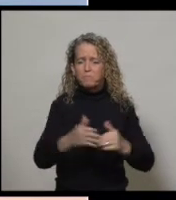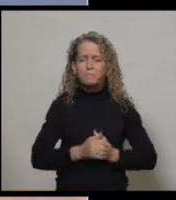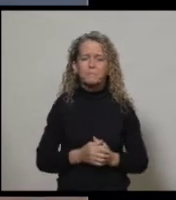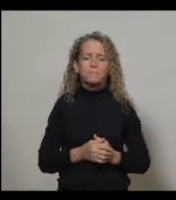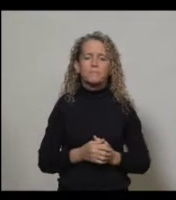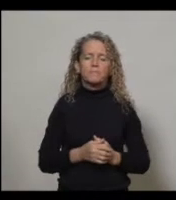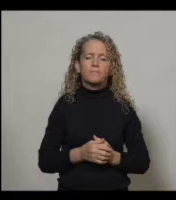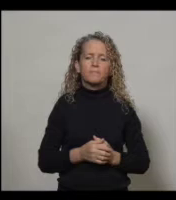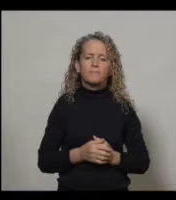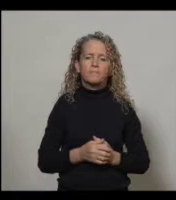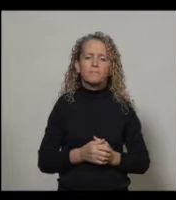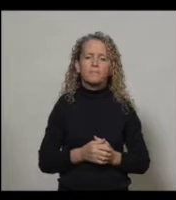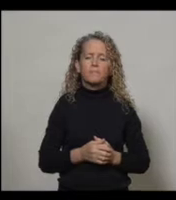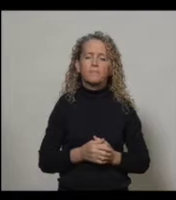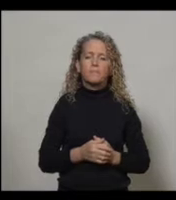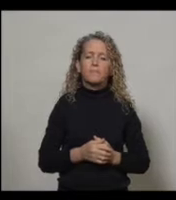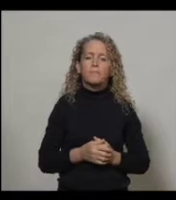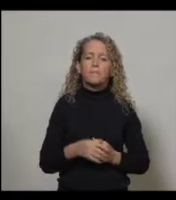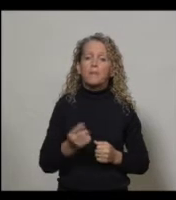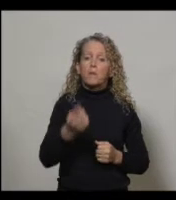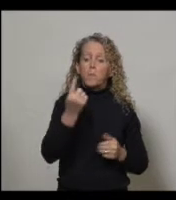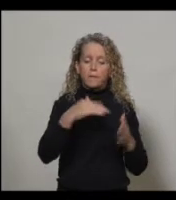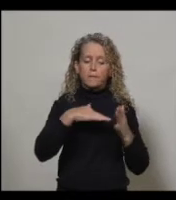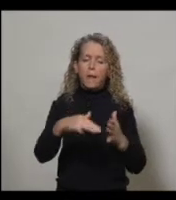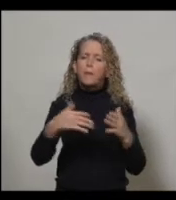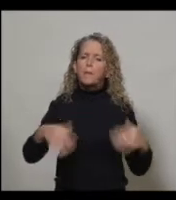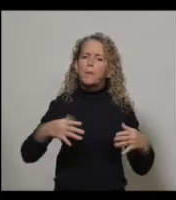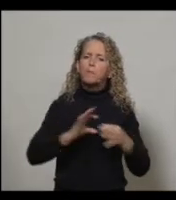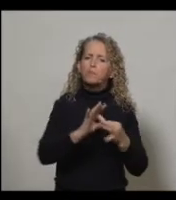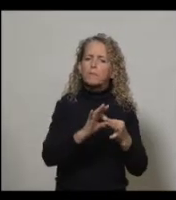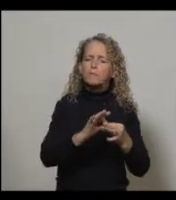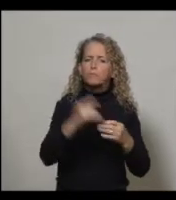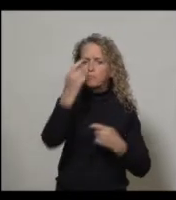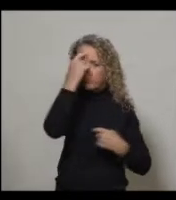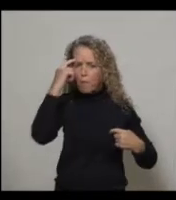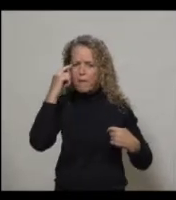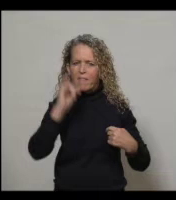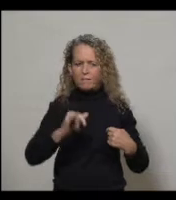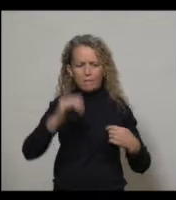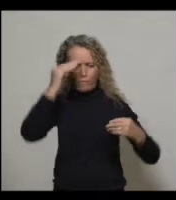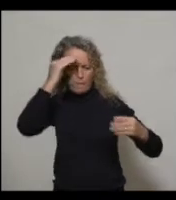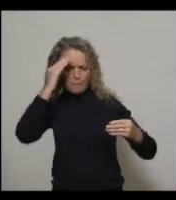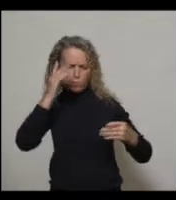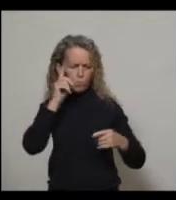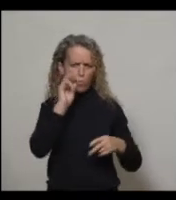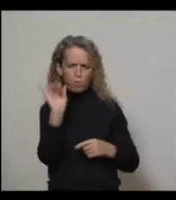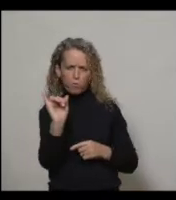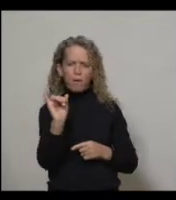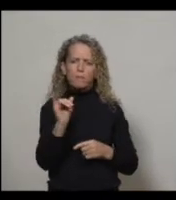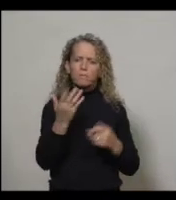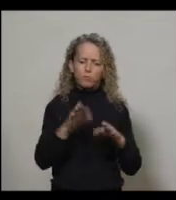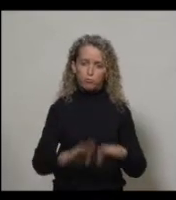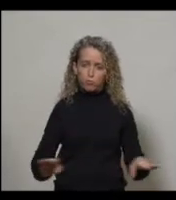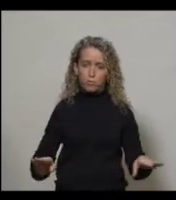One study that really was a big study for trauma and trauma-informed care, really looking at adverse childhood experiences, was a